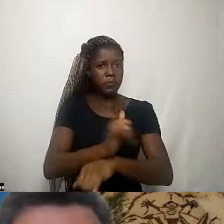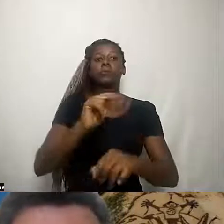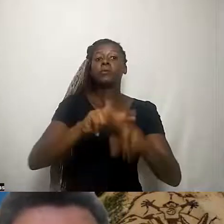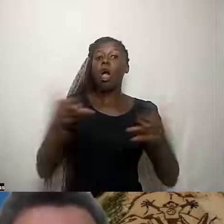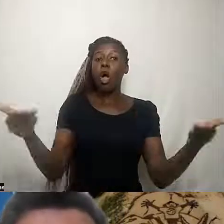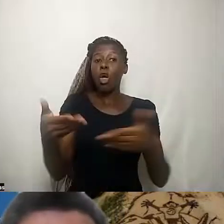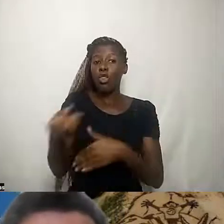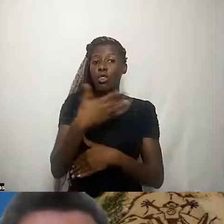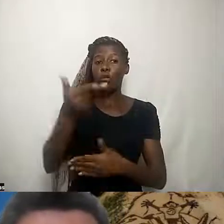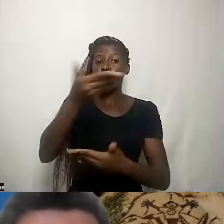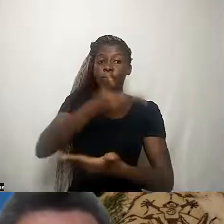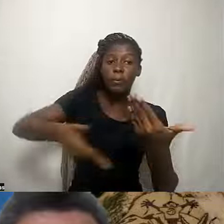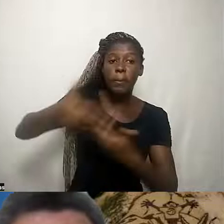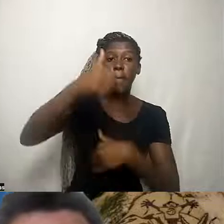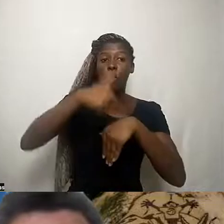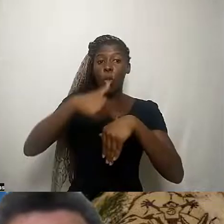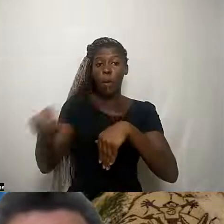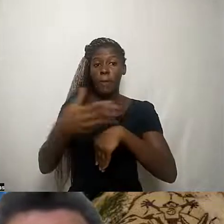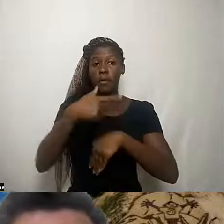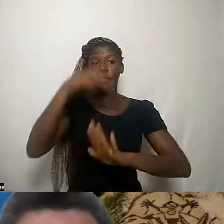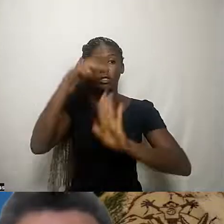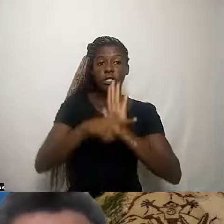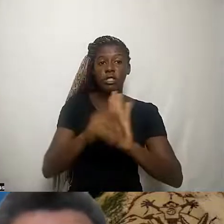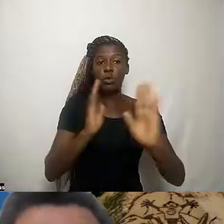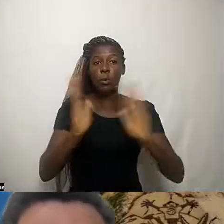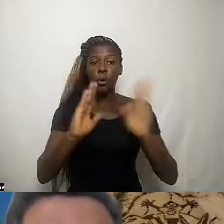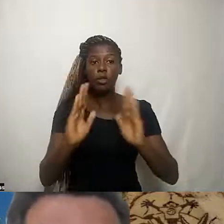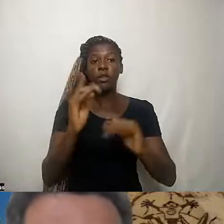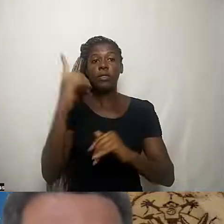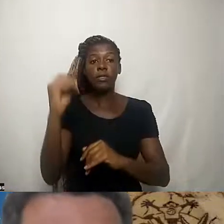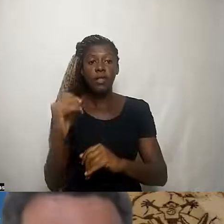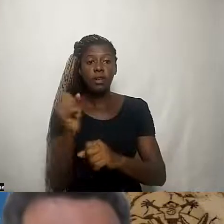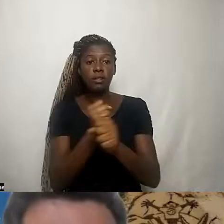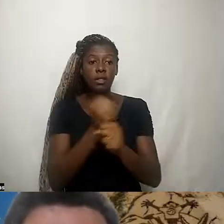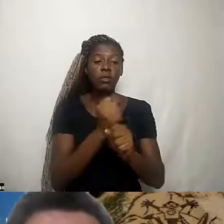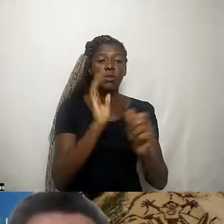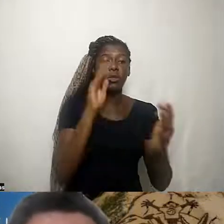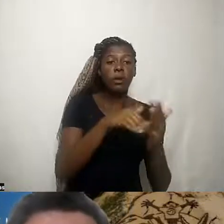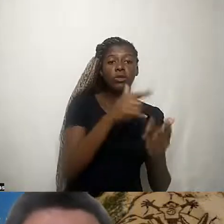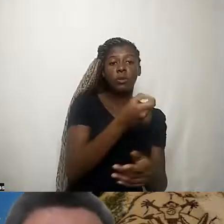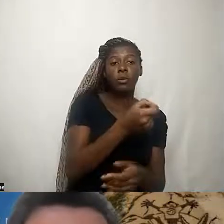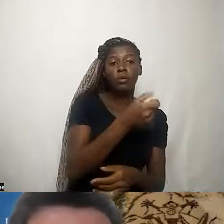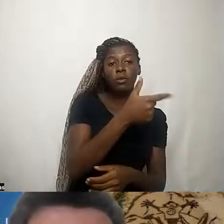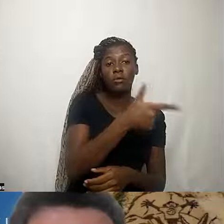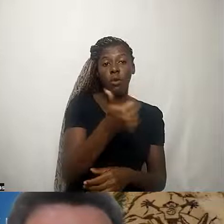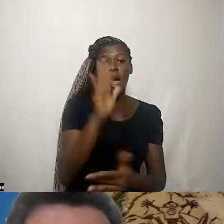And especially in this new cycle of the next 10 years from 2021 to 2030,